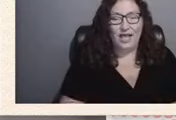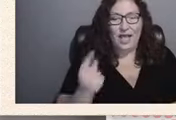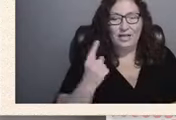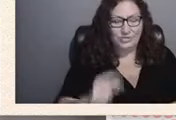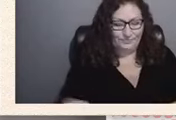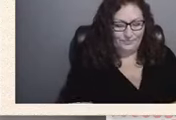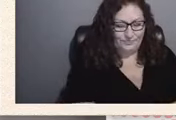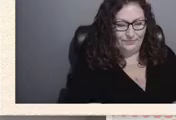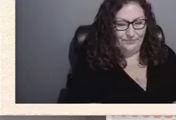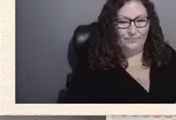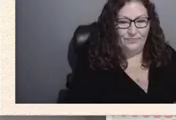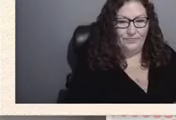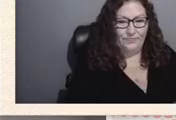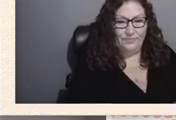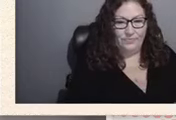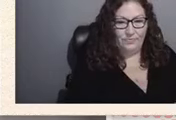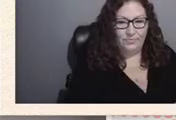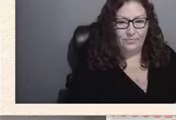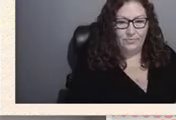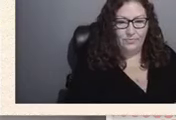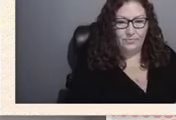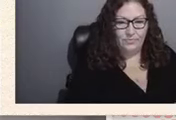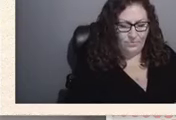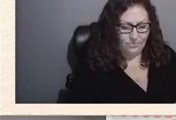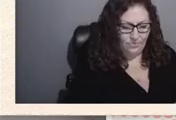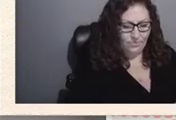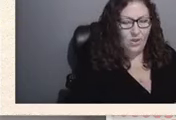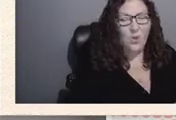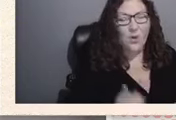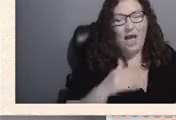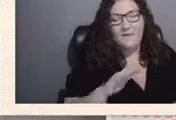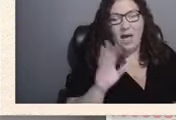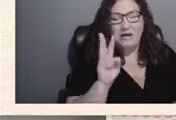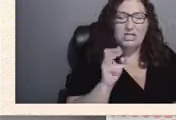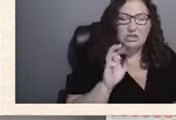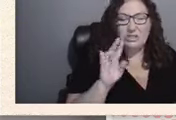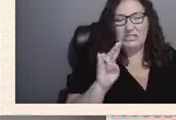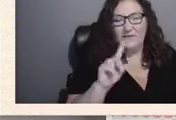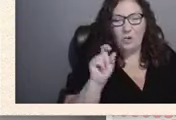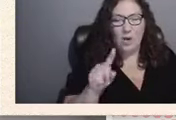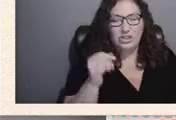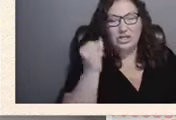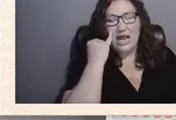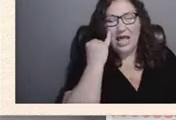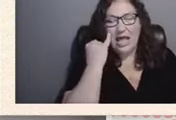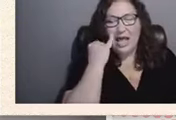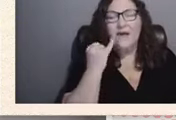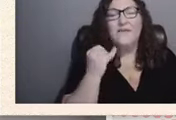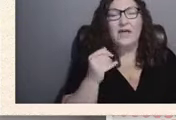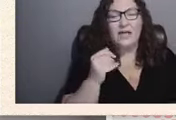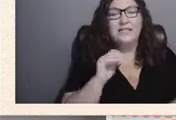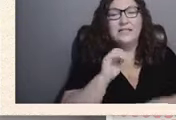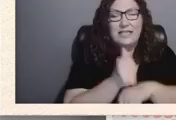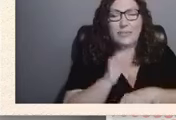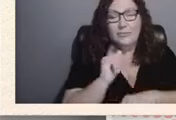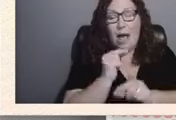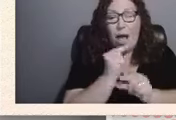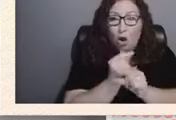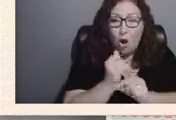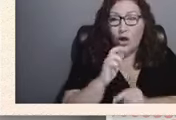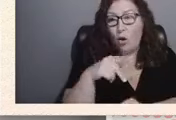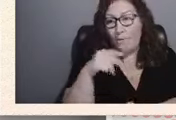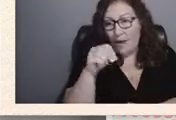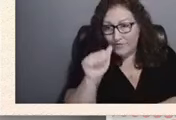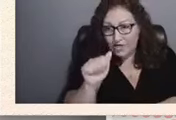6 or 7 questions here. So if an account is established by a guardian or someone with power of attorney, does the individual with